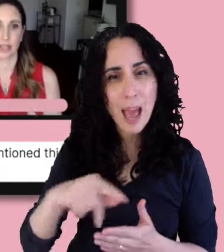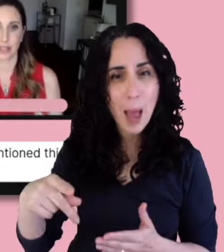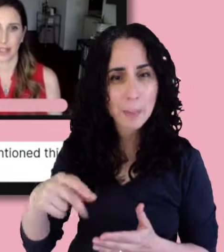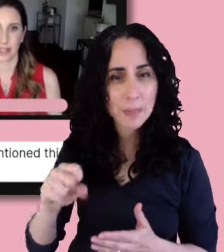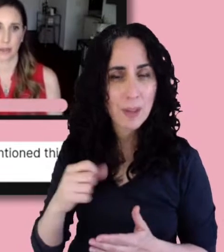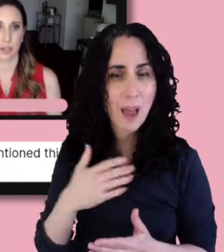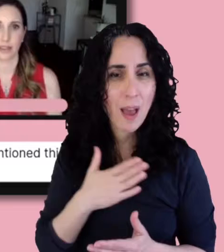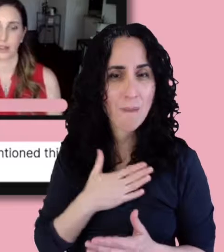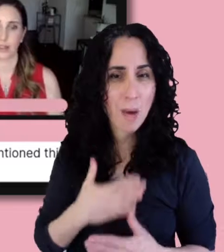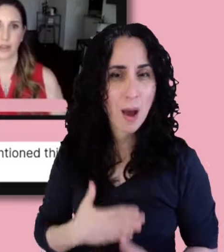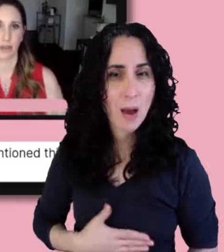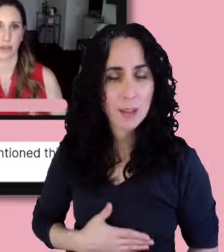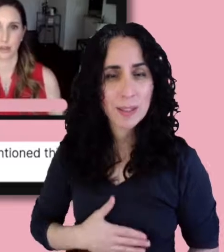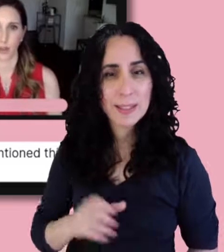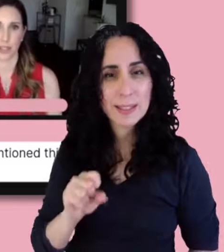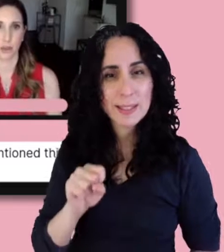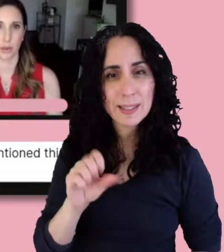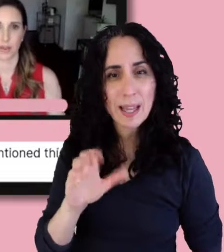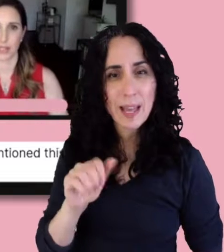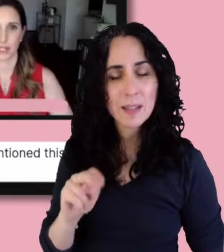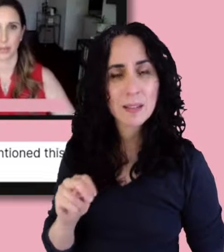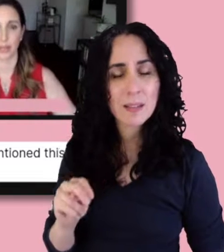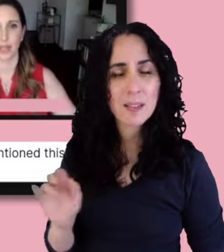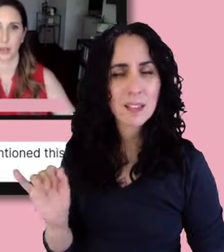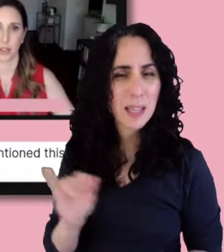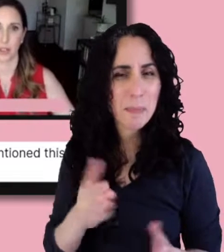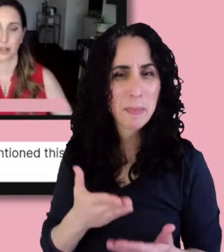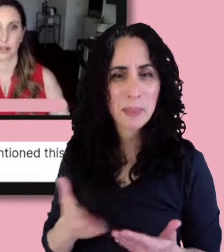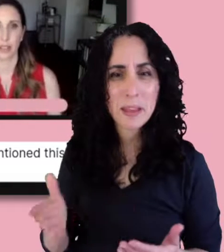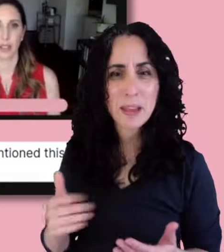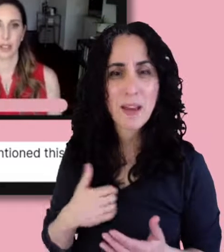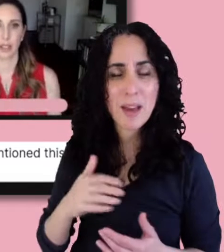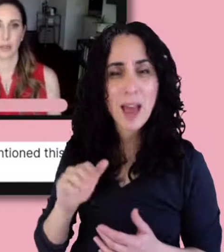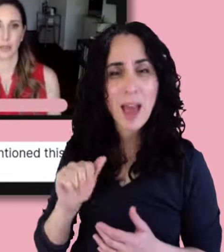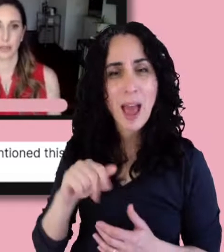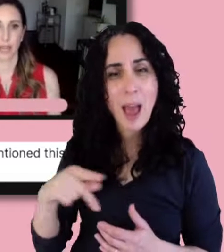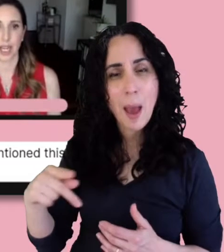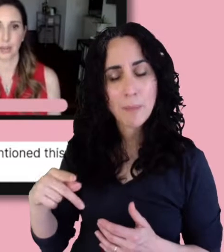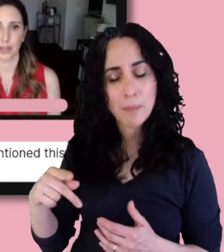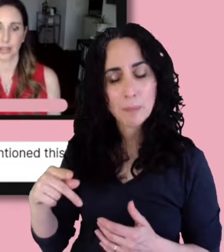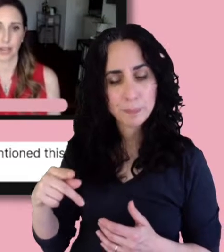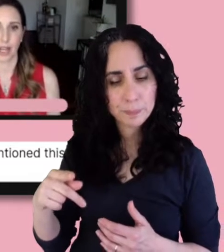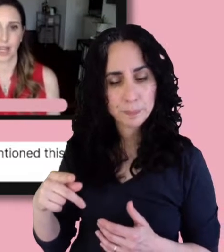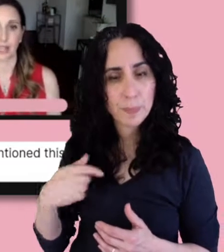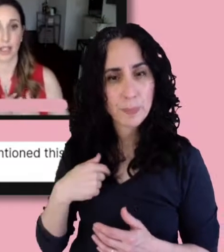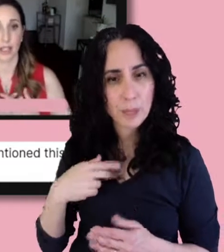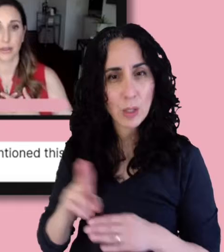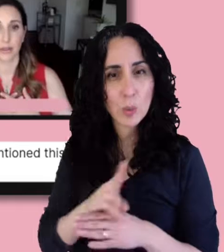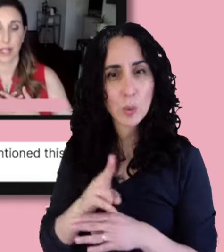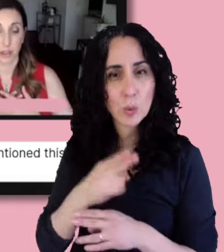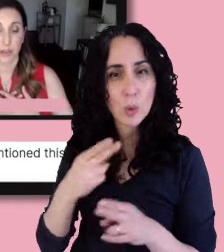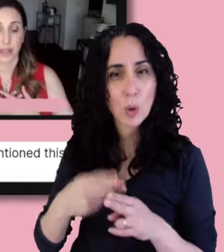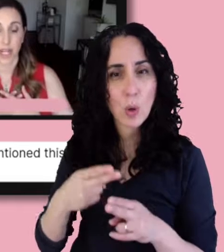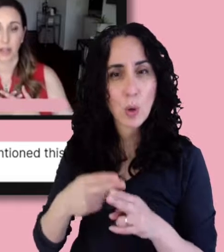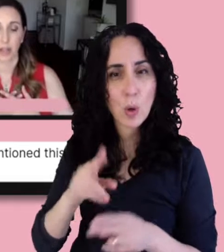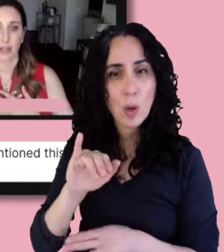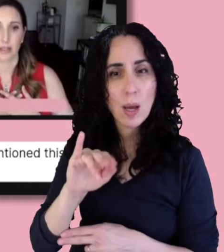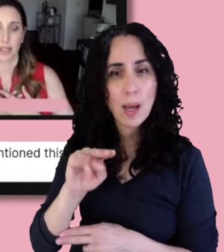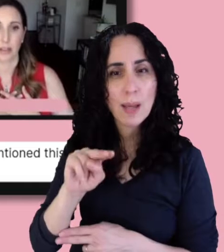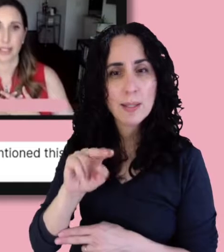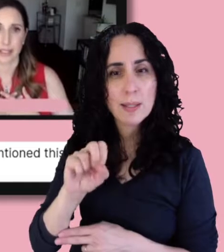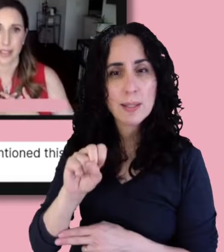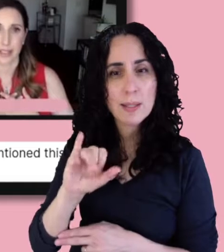body scans, right? This is all sort of going towards the same thing, which is there's an app. I use an app